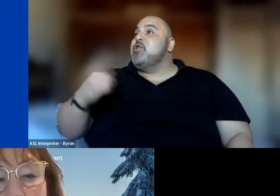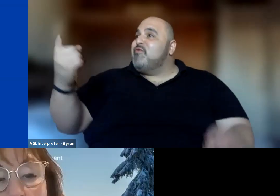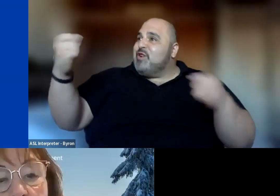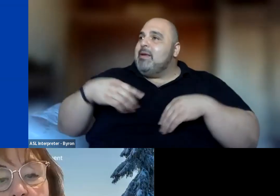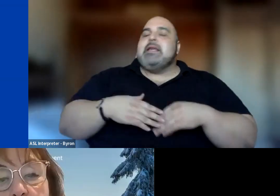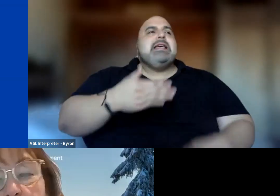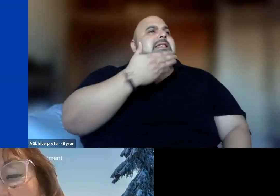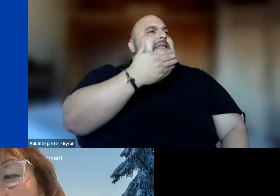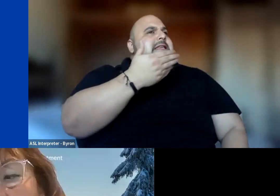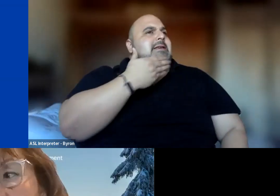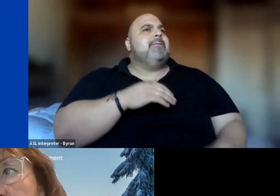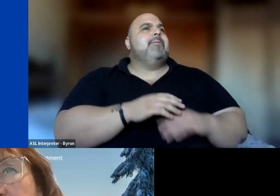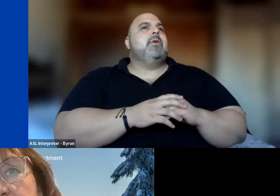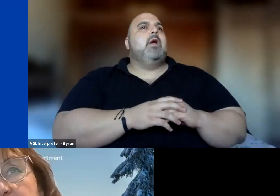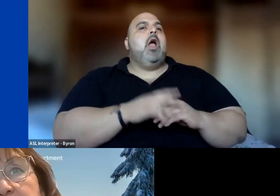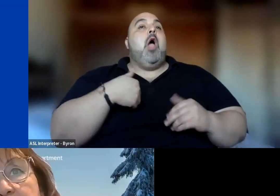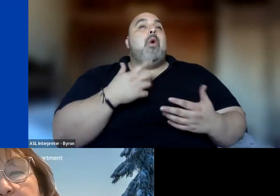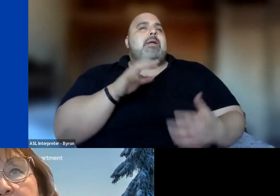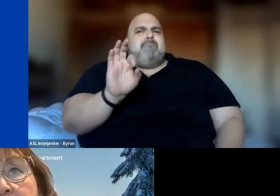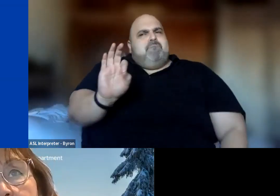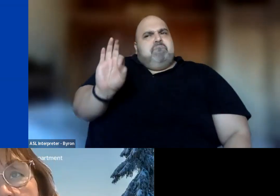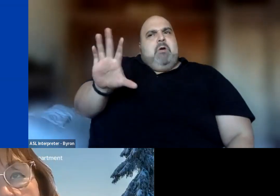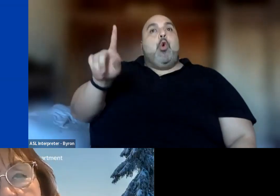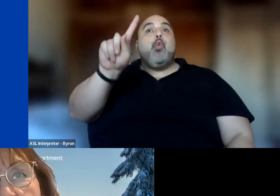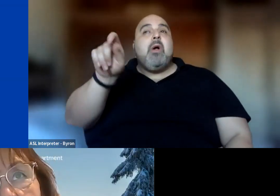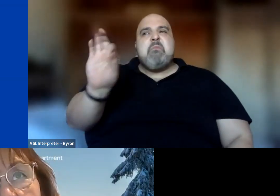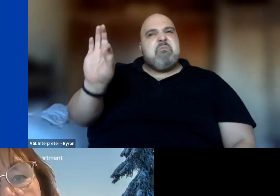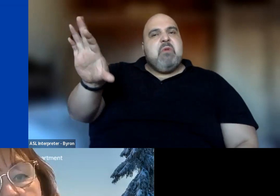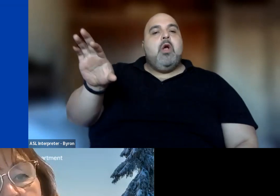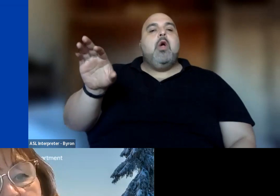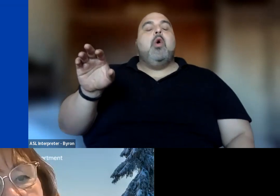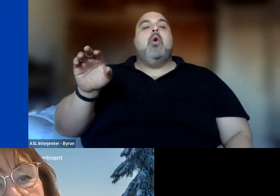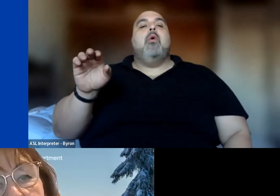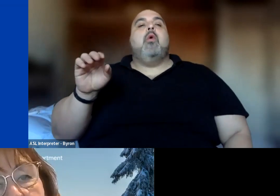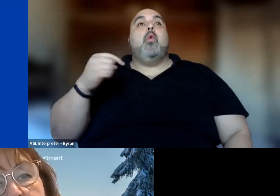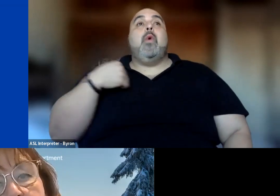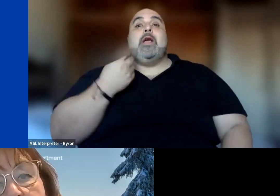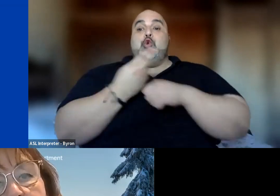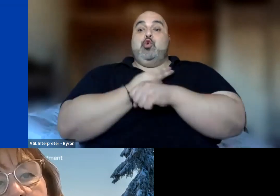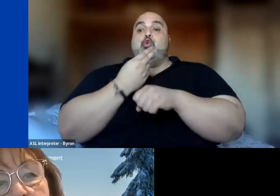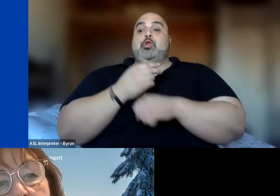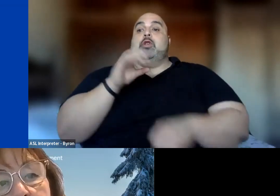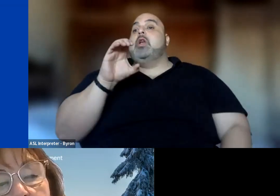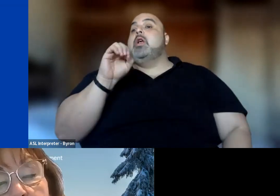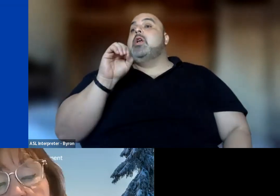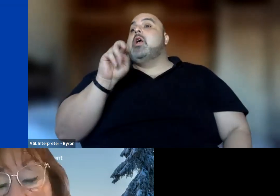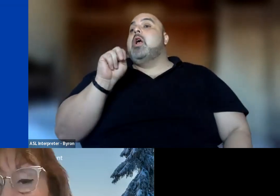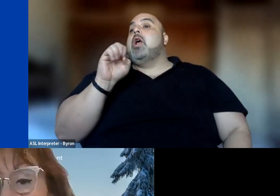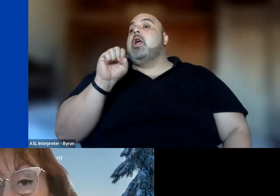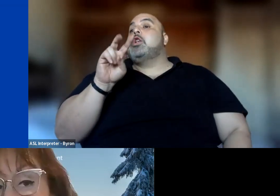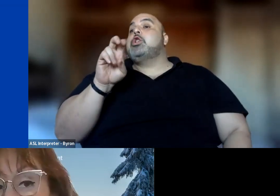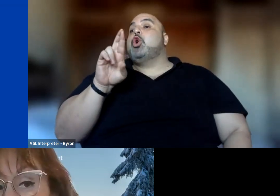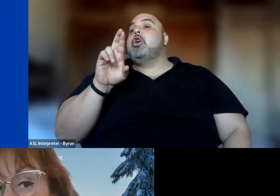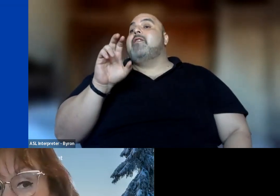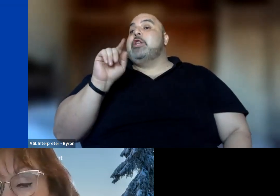I just wanted to pose this question, in that as we use the word conservatorship, and I'm really